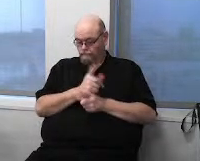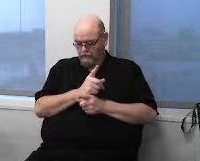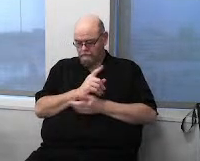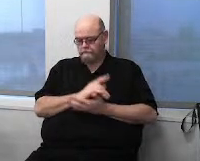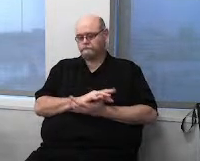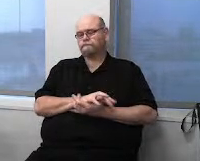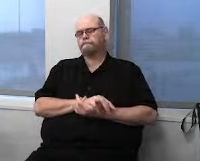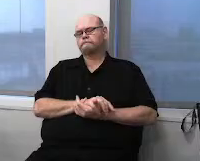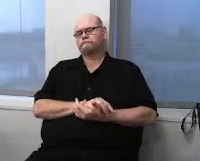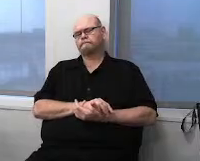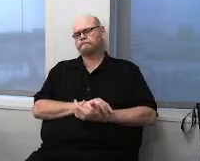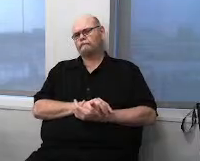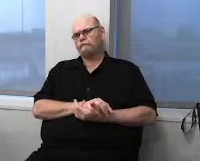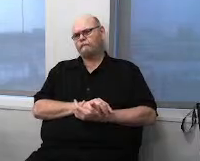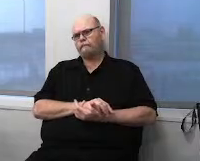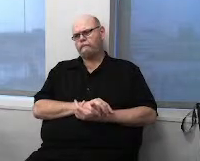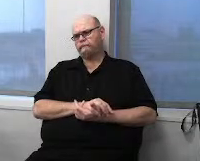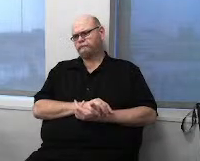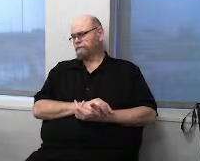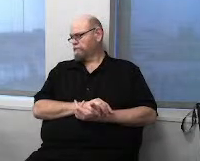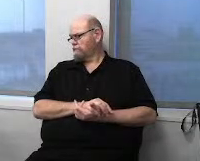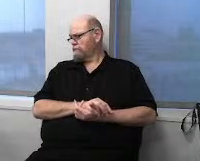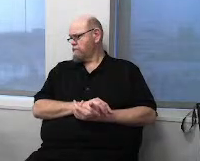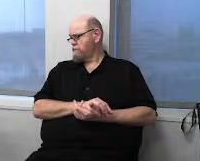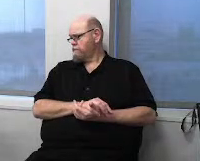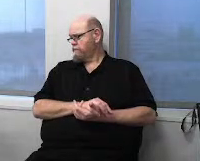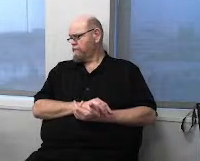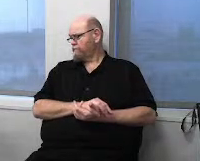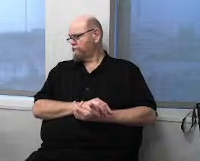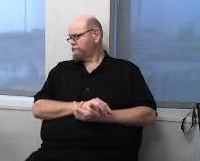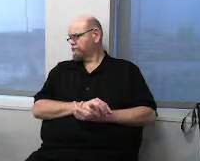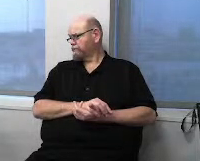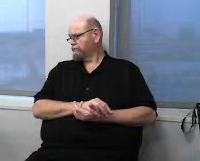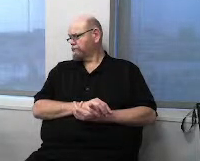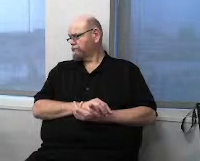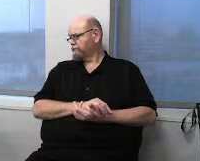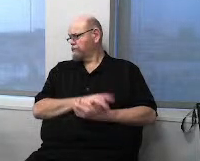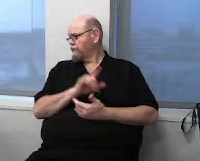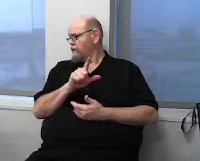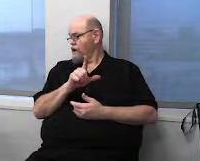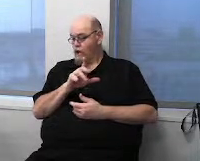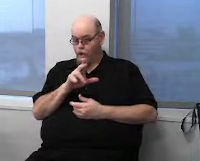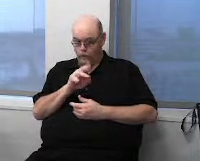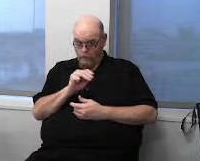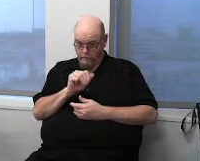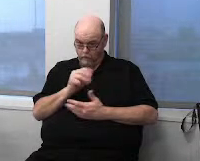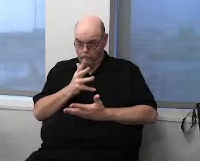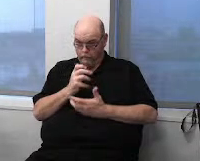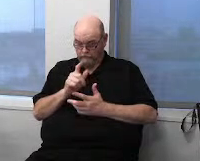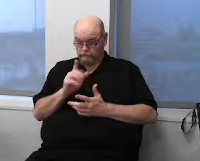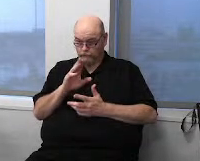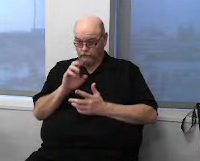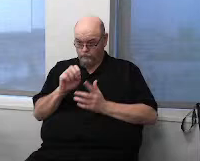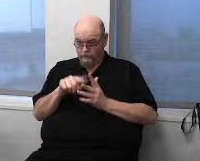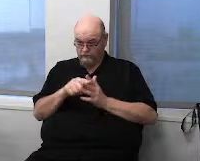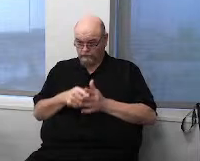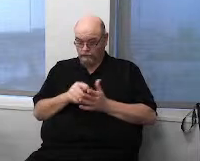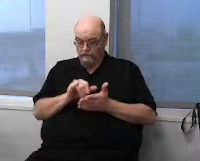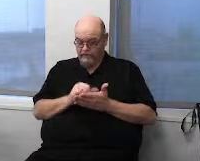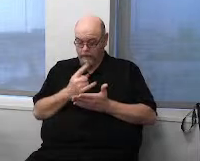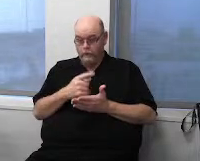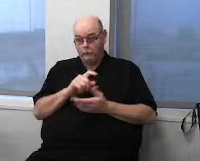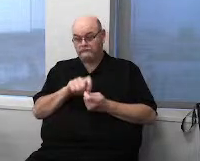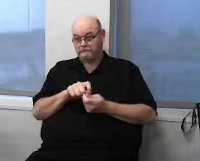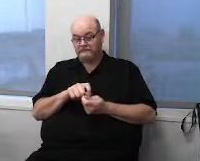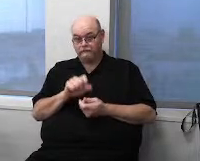time. Correct. And LUMA wants to restart that construction project. And then Luma, yes,